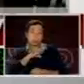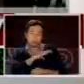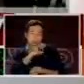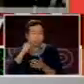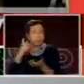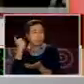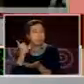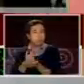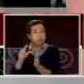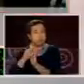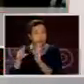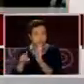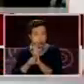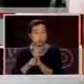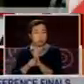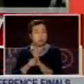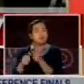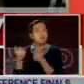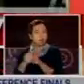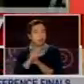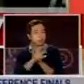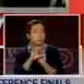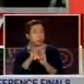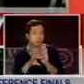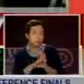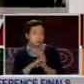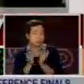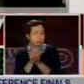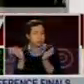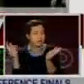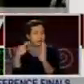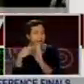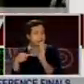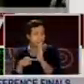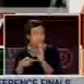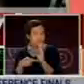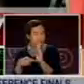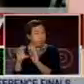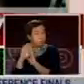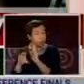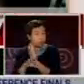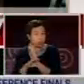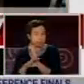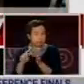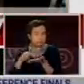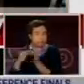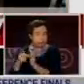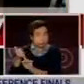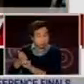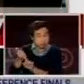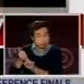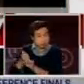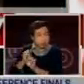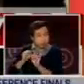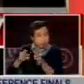carry out the purpose of the Charter. As a general rule, constitutional provisions are not self-executory. Hindi